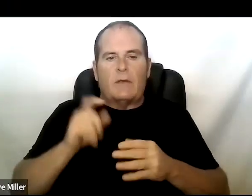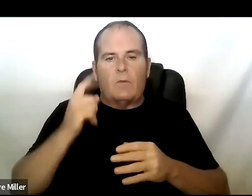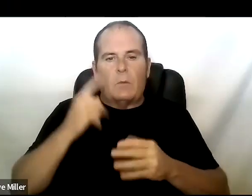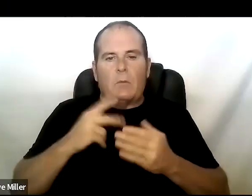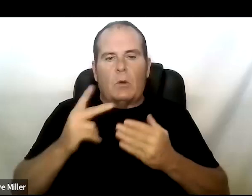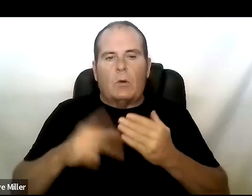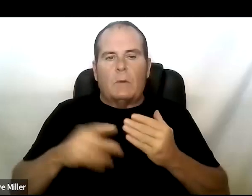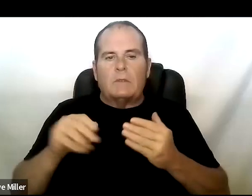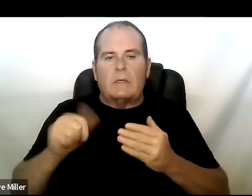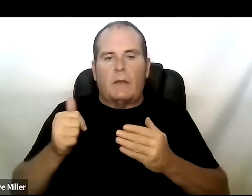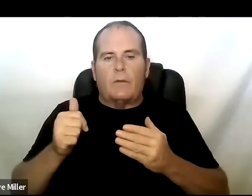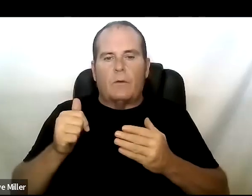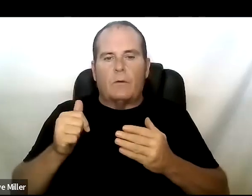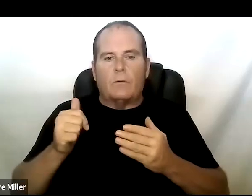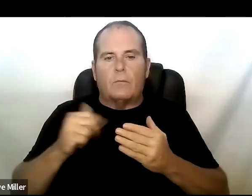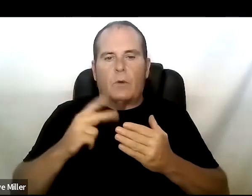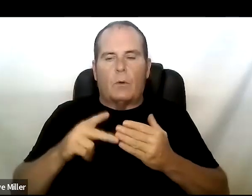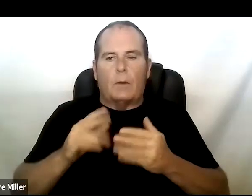programs options.